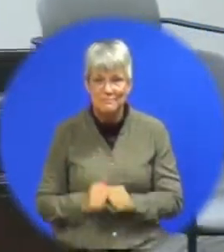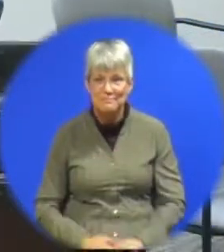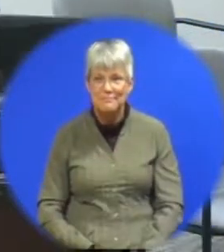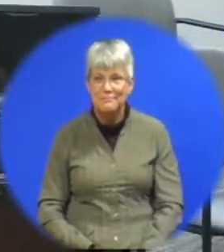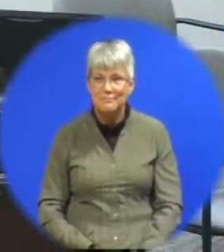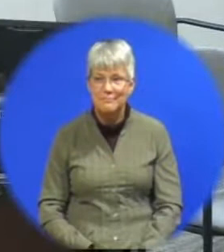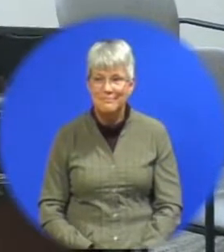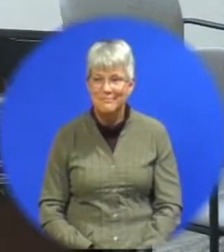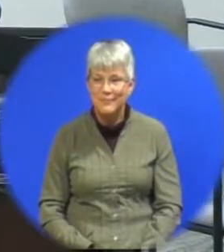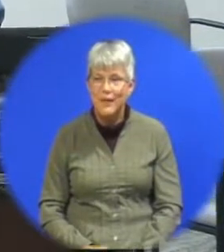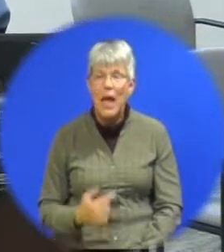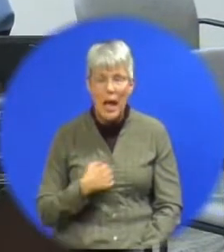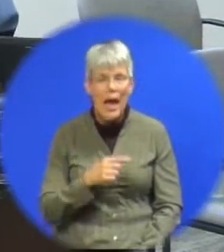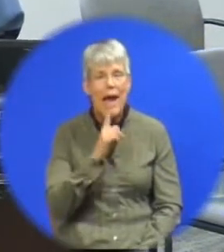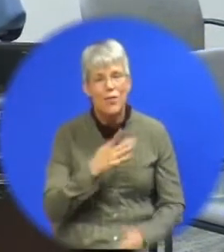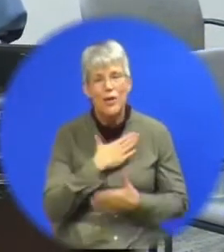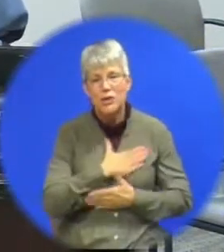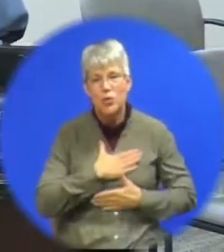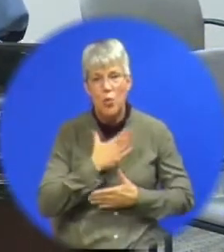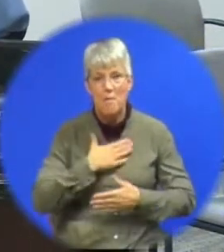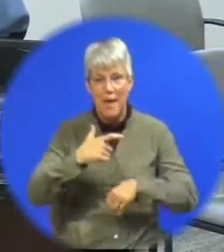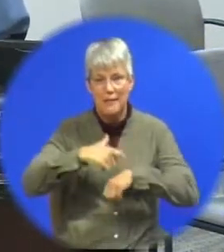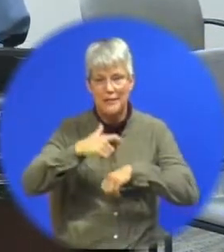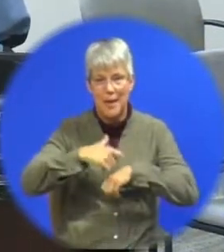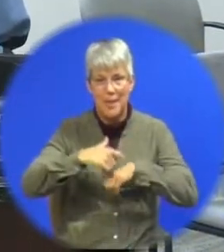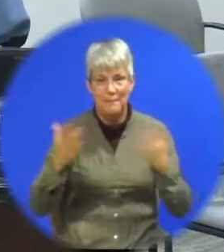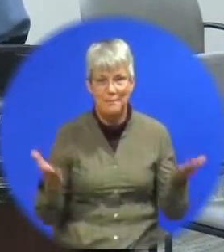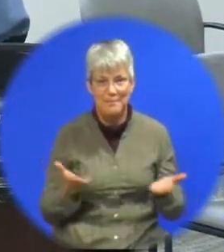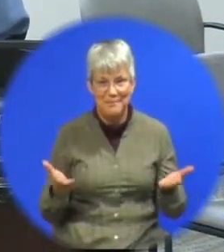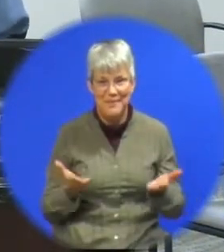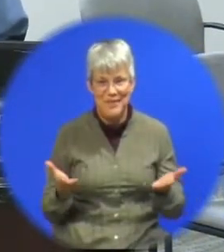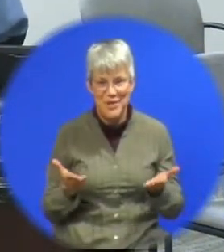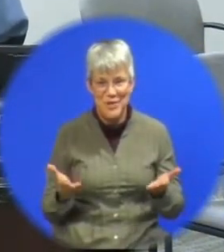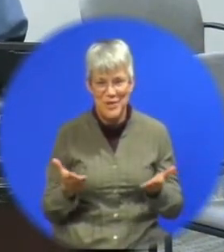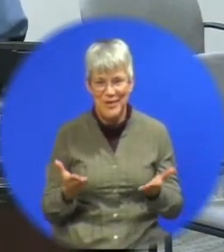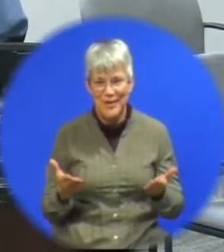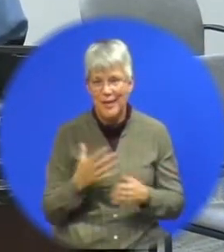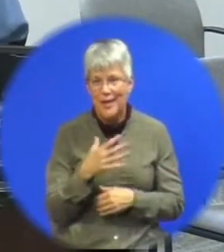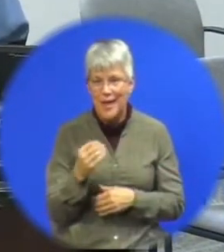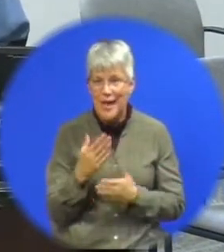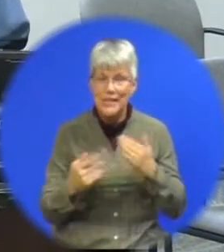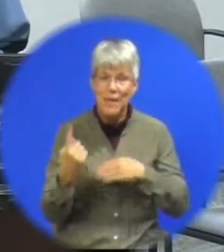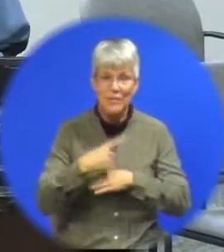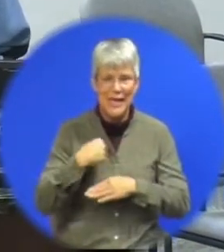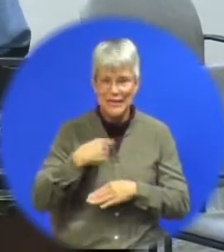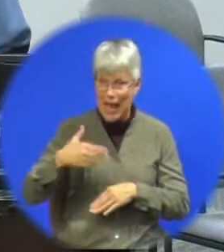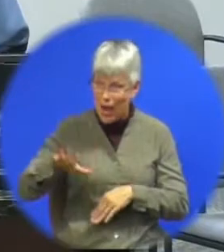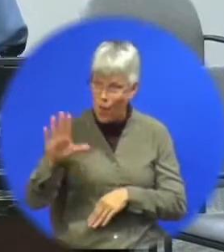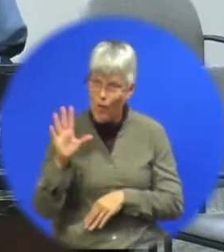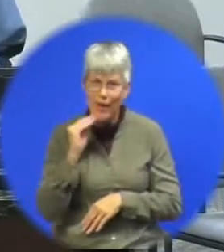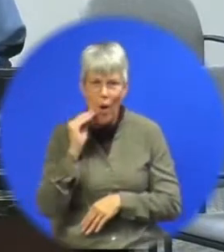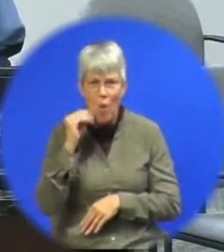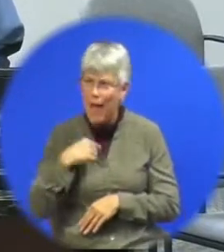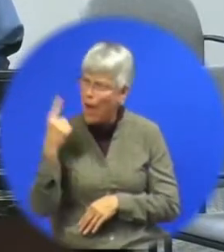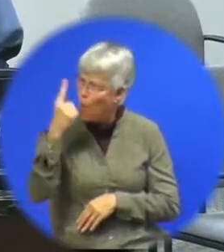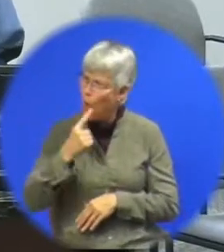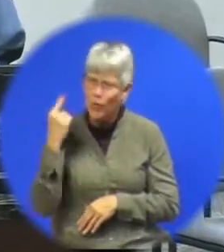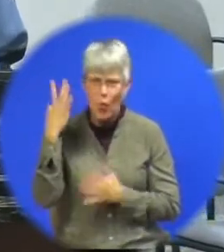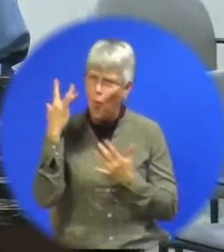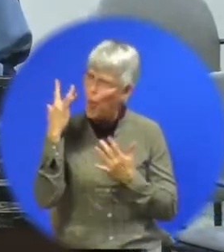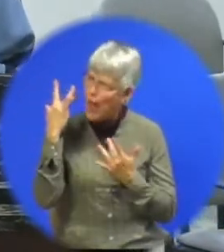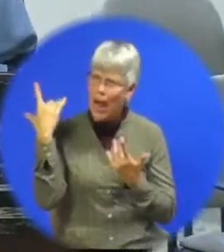Just that I've enjoyed my time here, and there was some days I went home, I wonder why, and I always come back the next